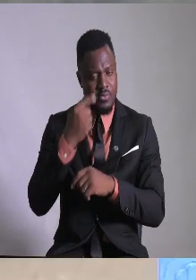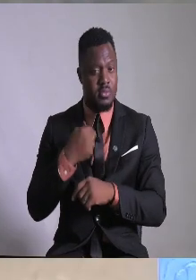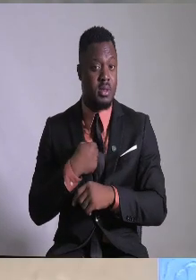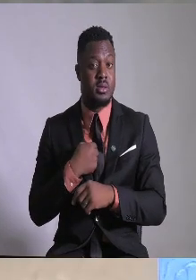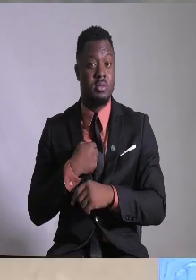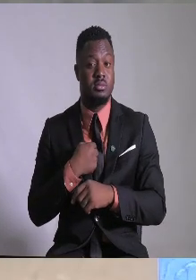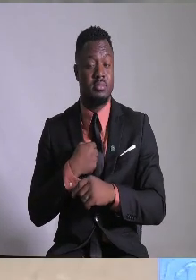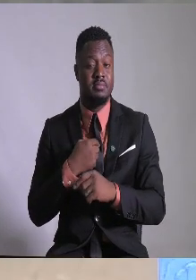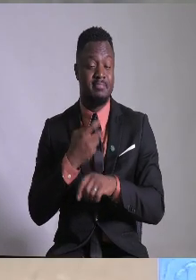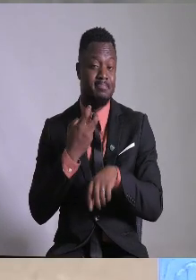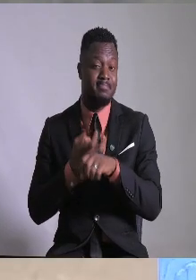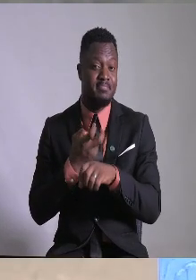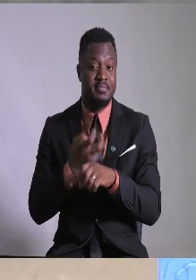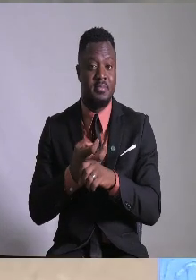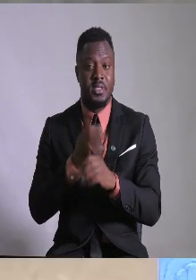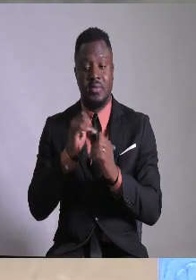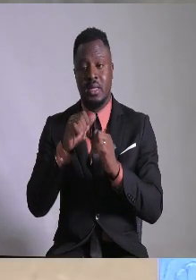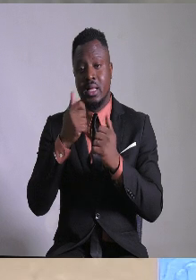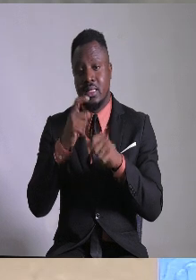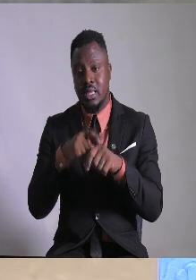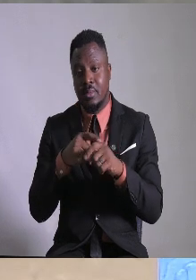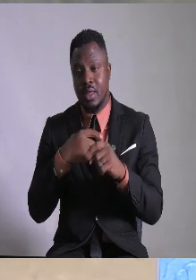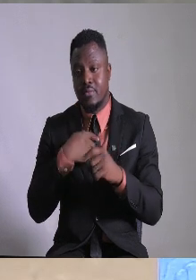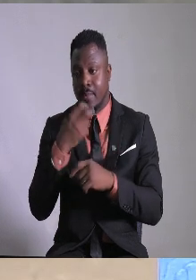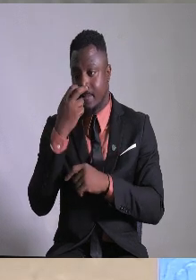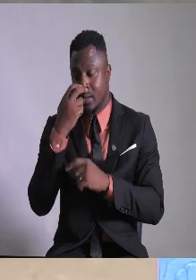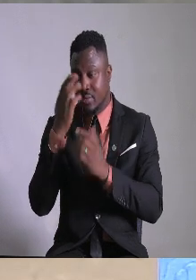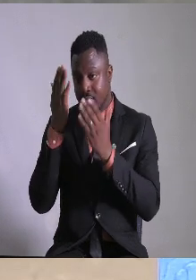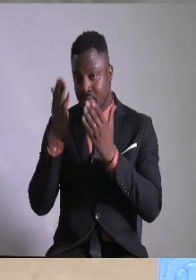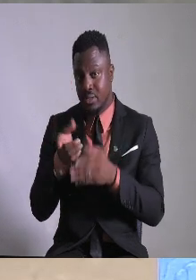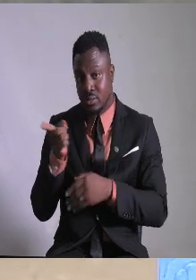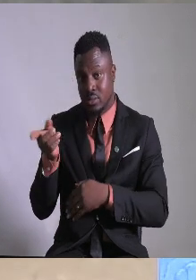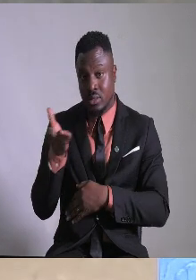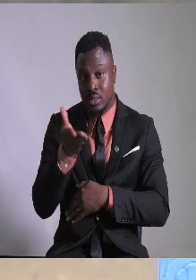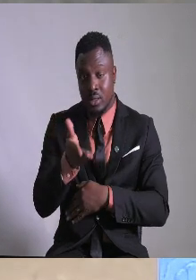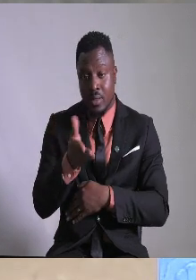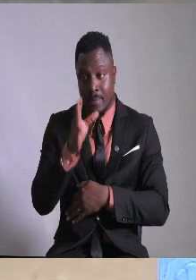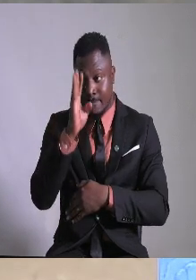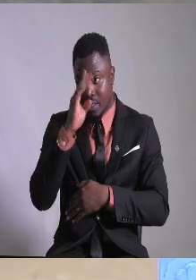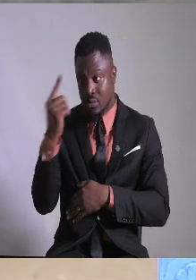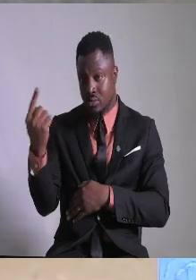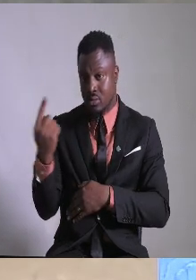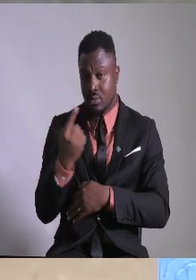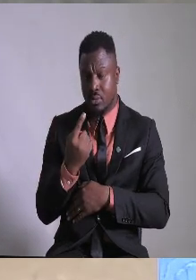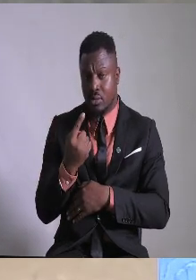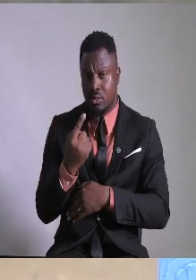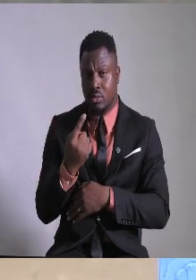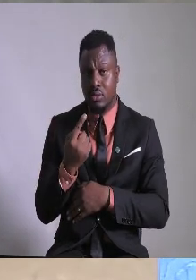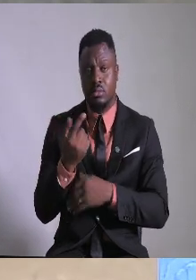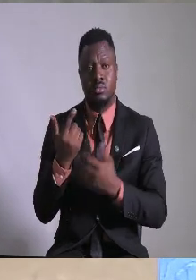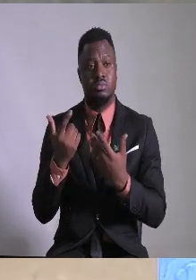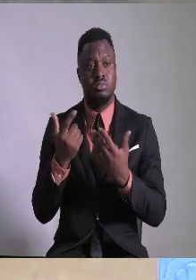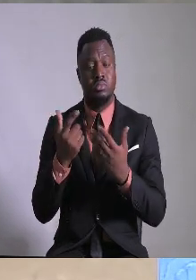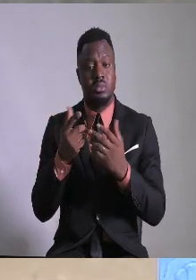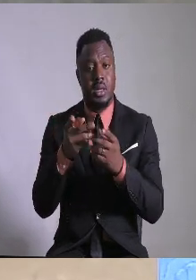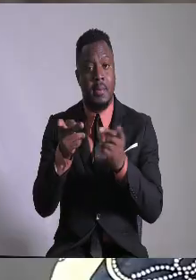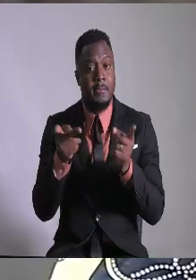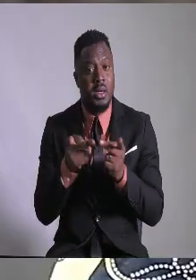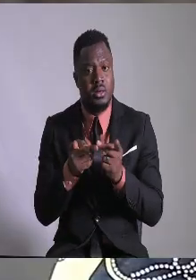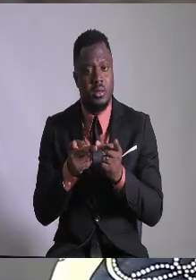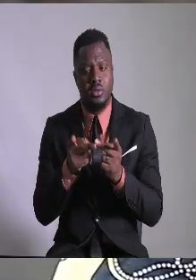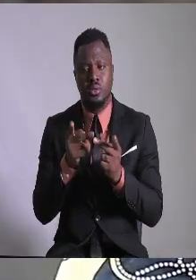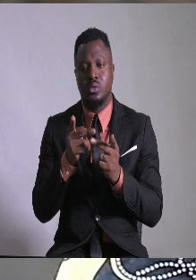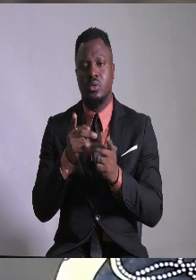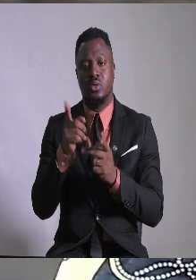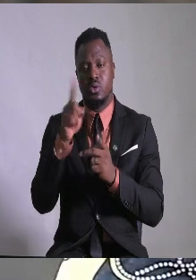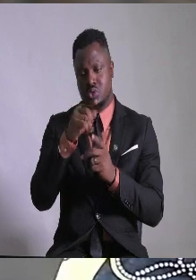there's a naming ceremony and then there's a visual impairment man coming to the occasion,